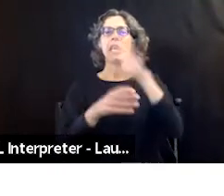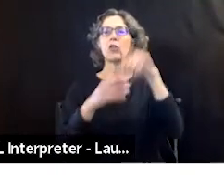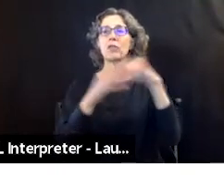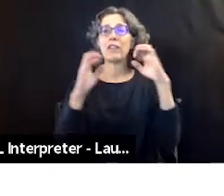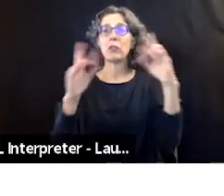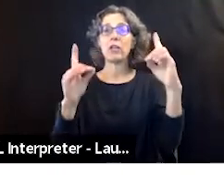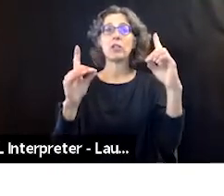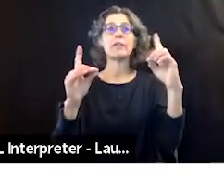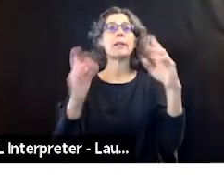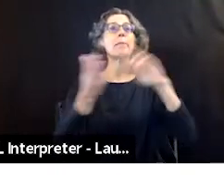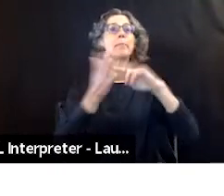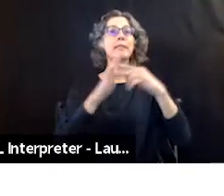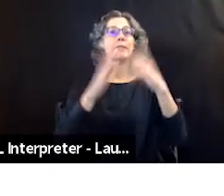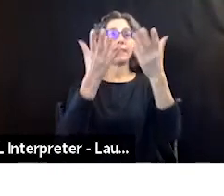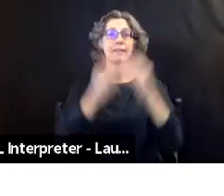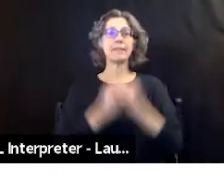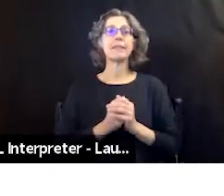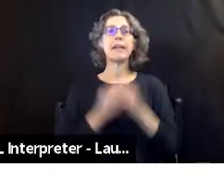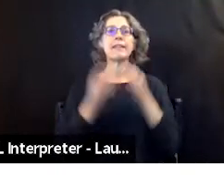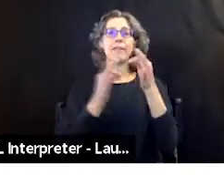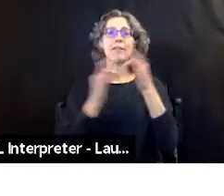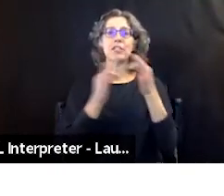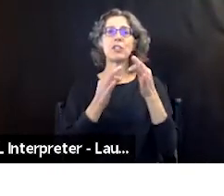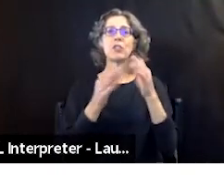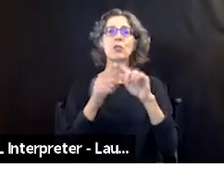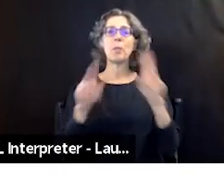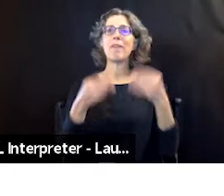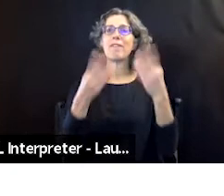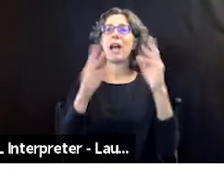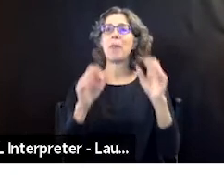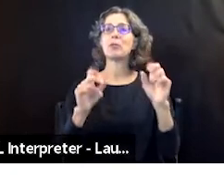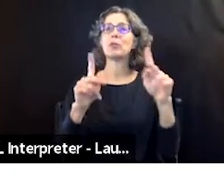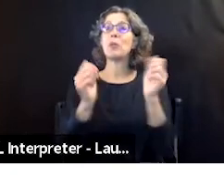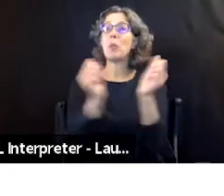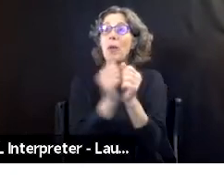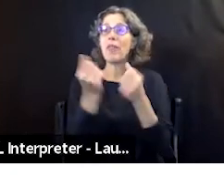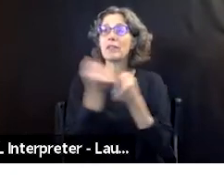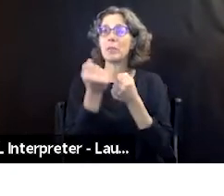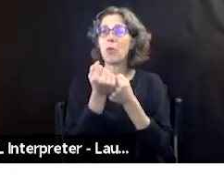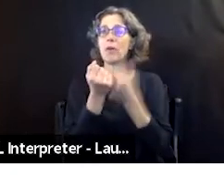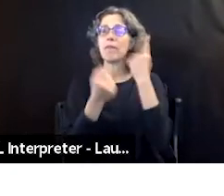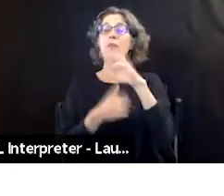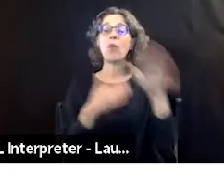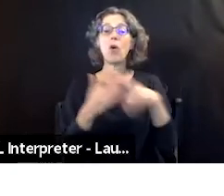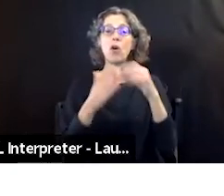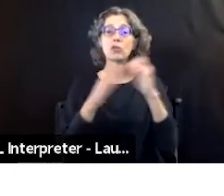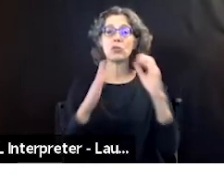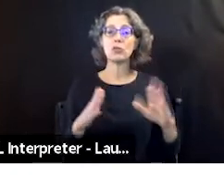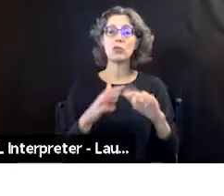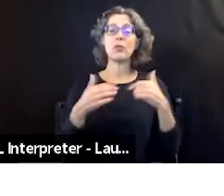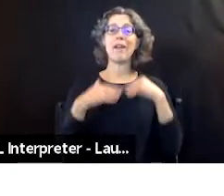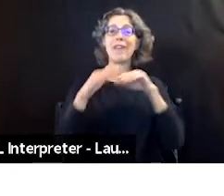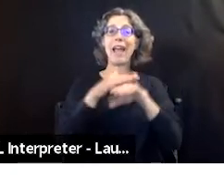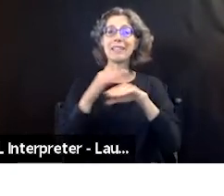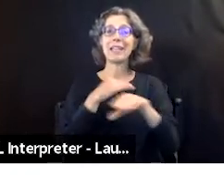inclusive education is about providing opportunities with supports for all students to have access to